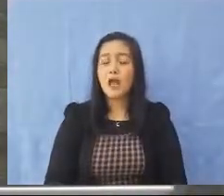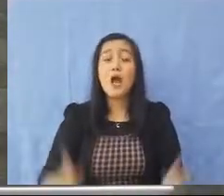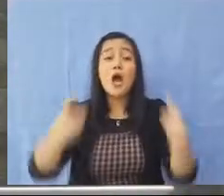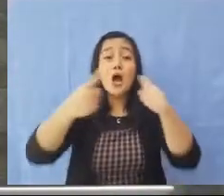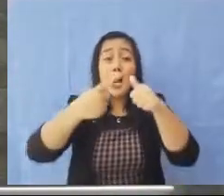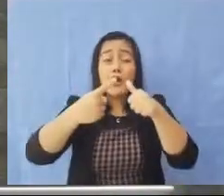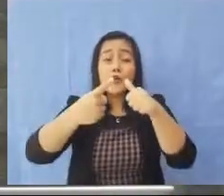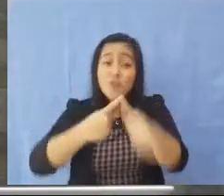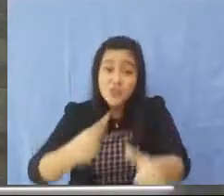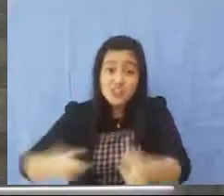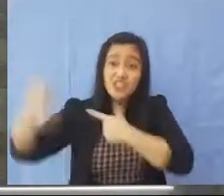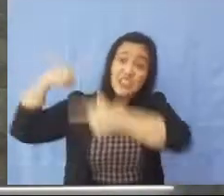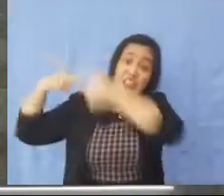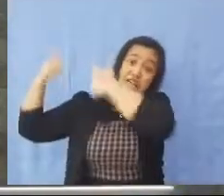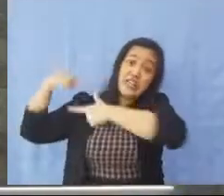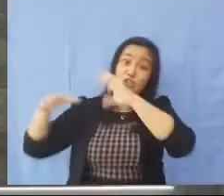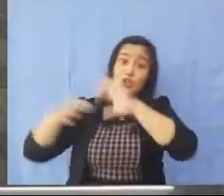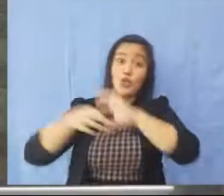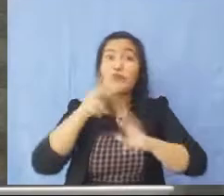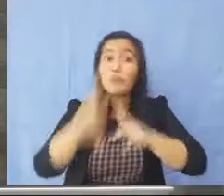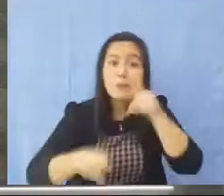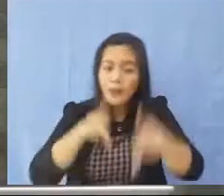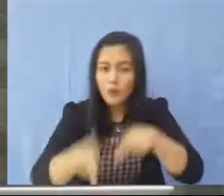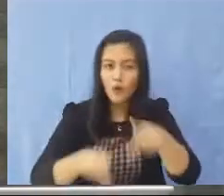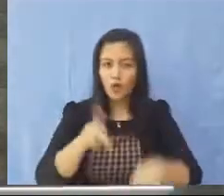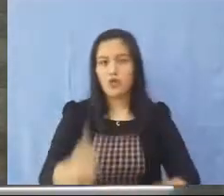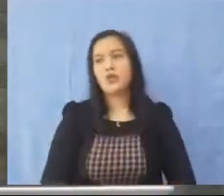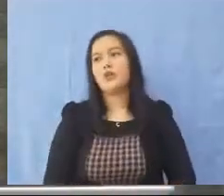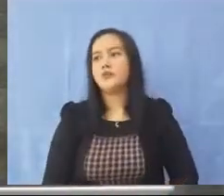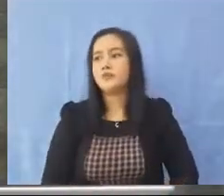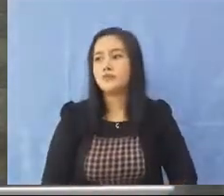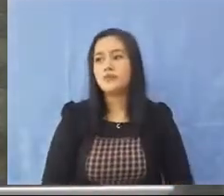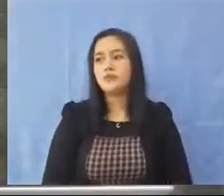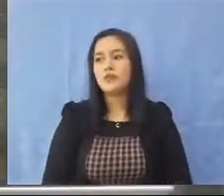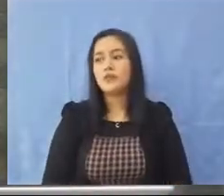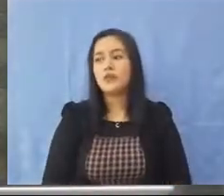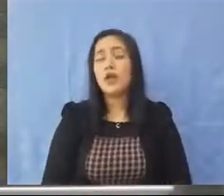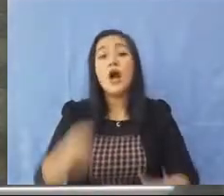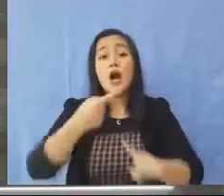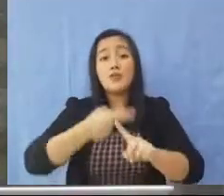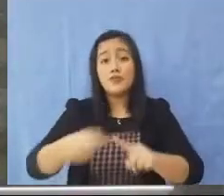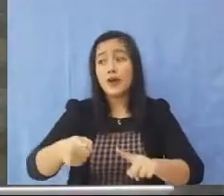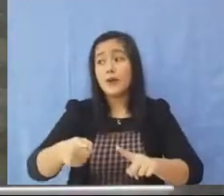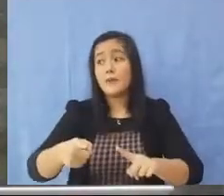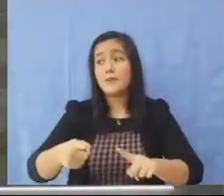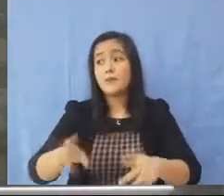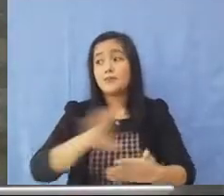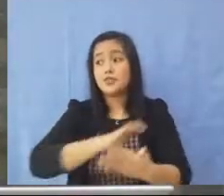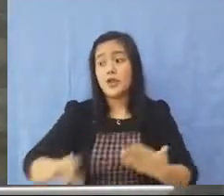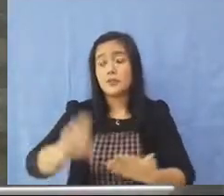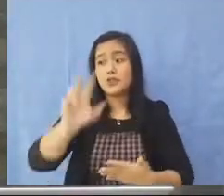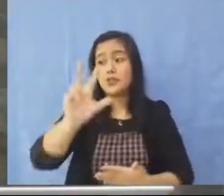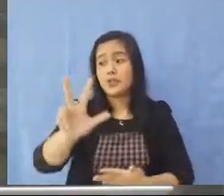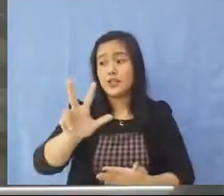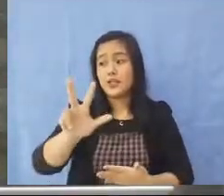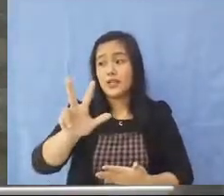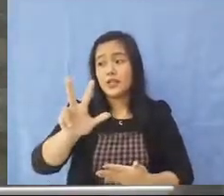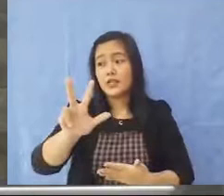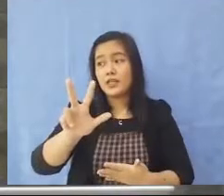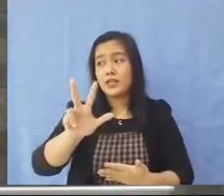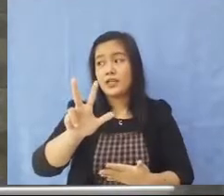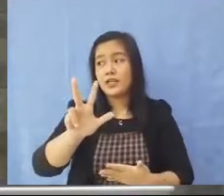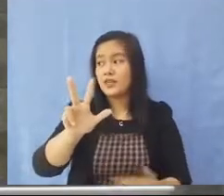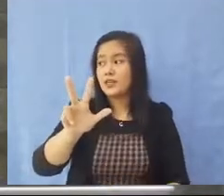sa chapter 2 ng book of Genesis. And sa chapter 3 ng book